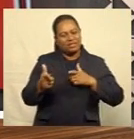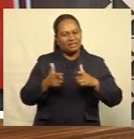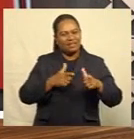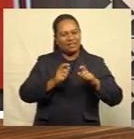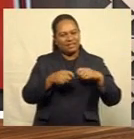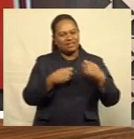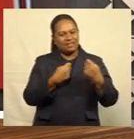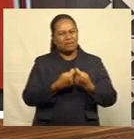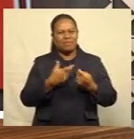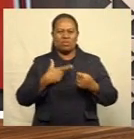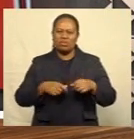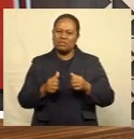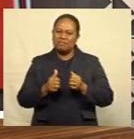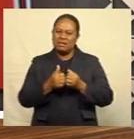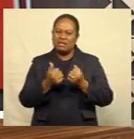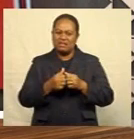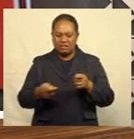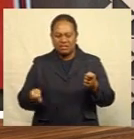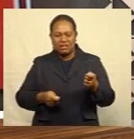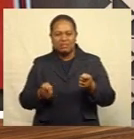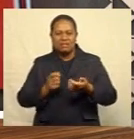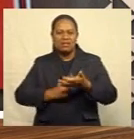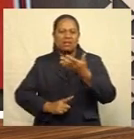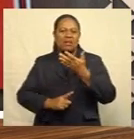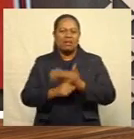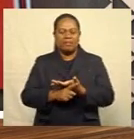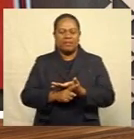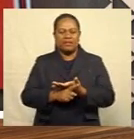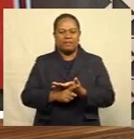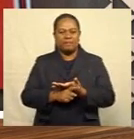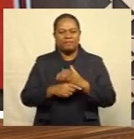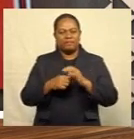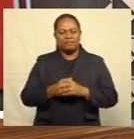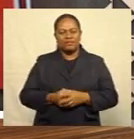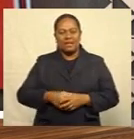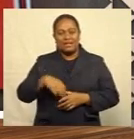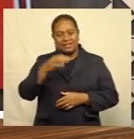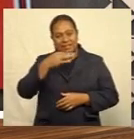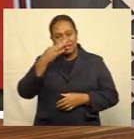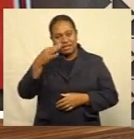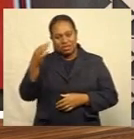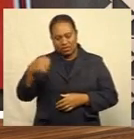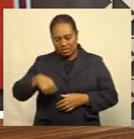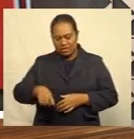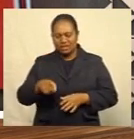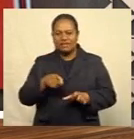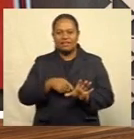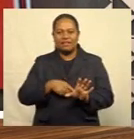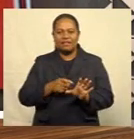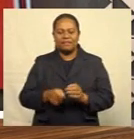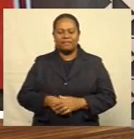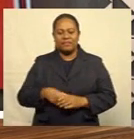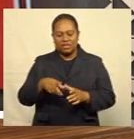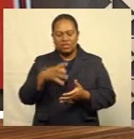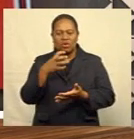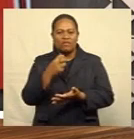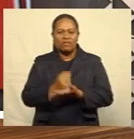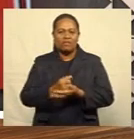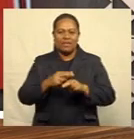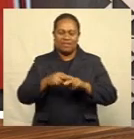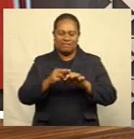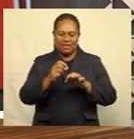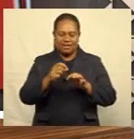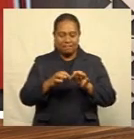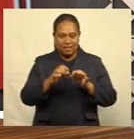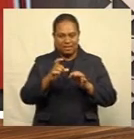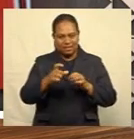a number of disciplinary issues at the first leg of the Super 7 series in Singatoka earlier this year. This was confirmed to FBC Sports by